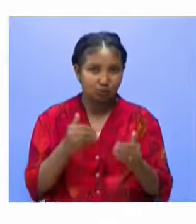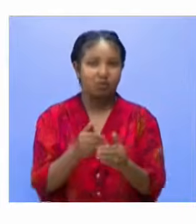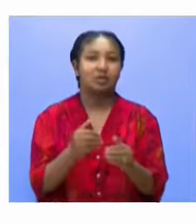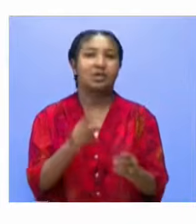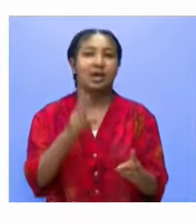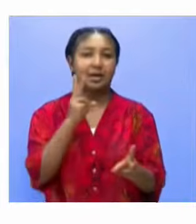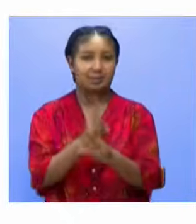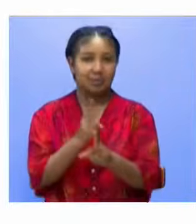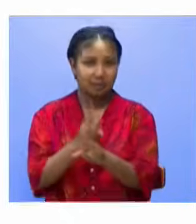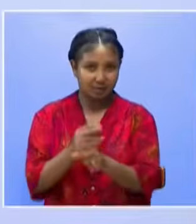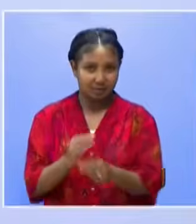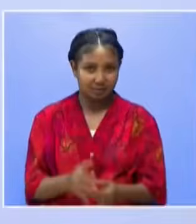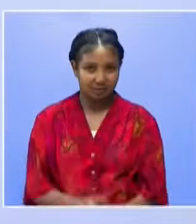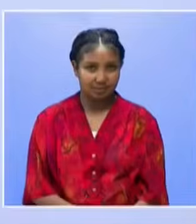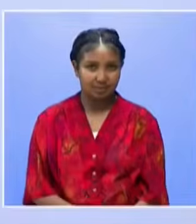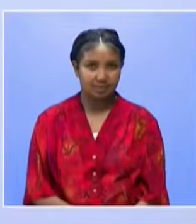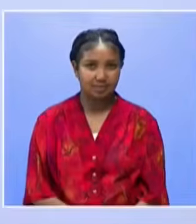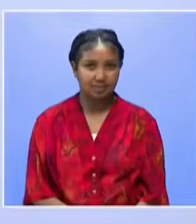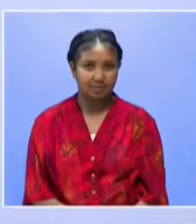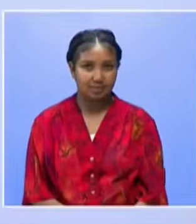Sooner than expected.